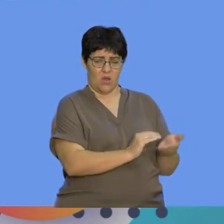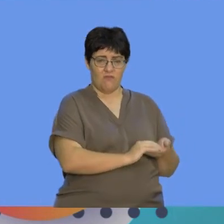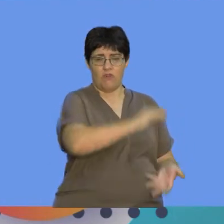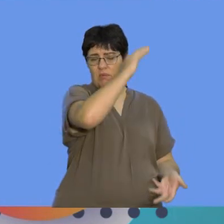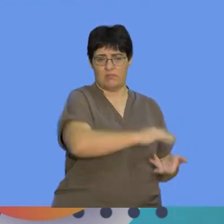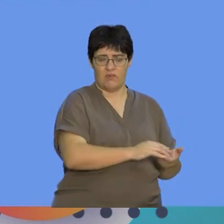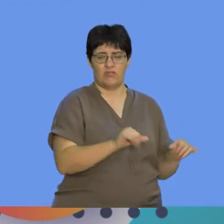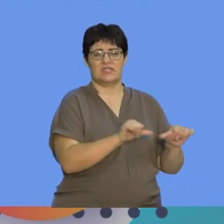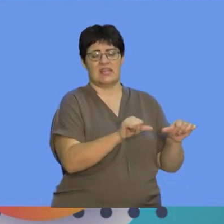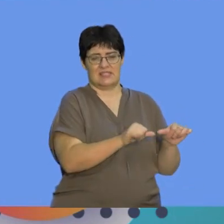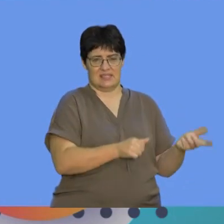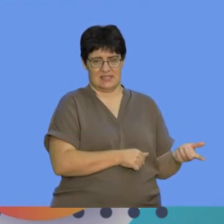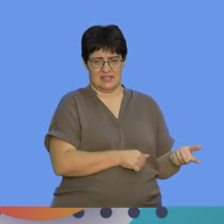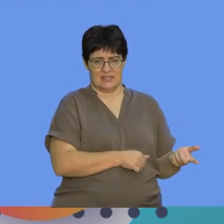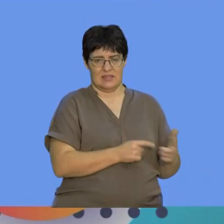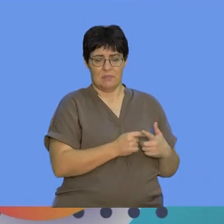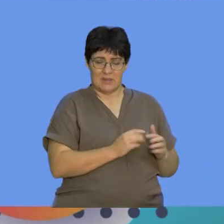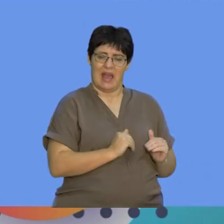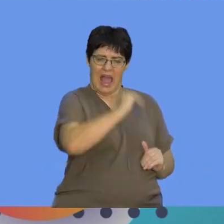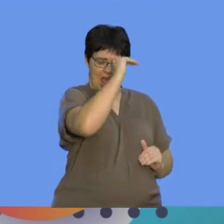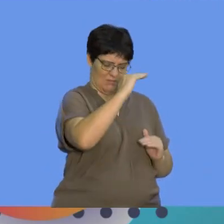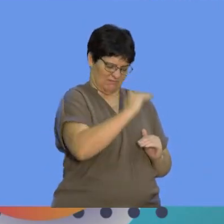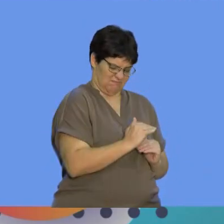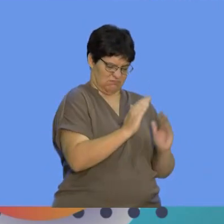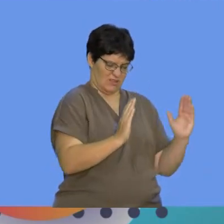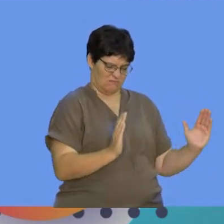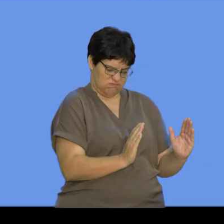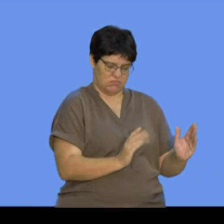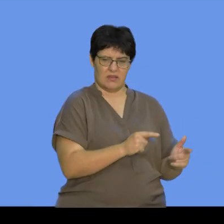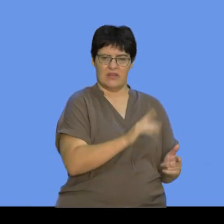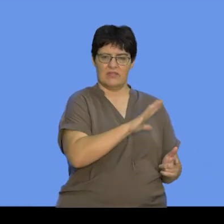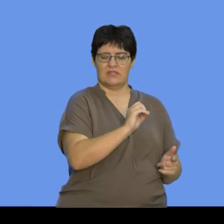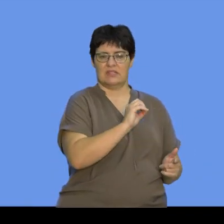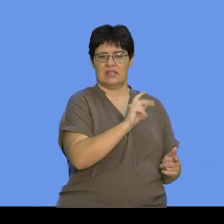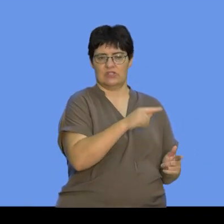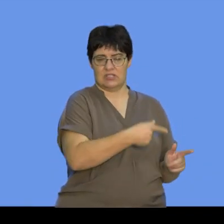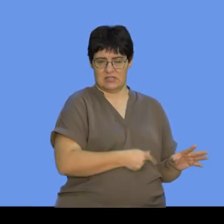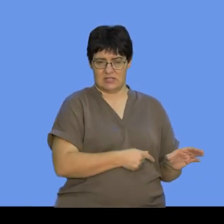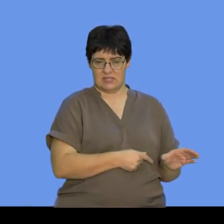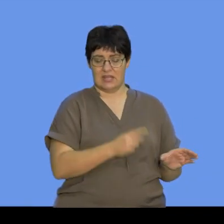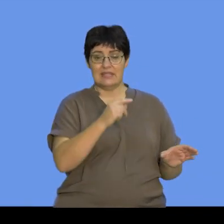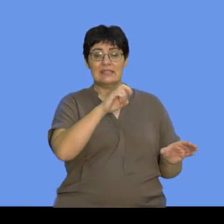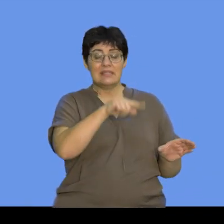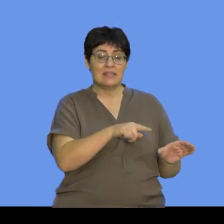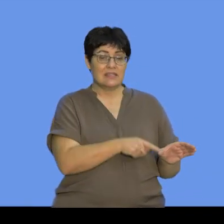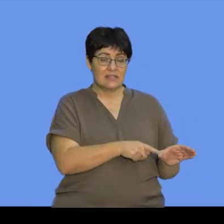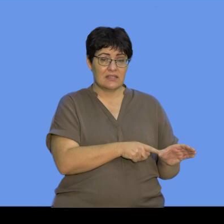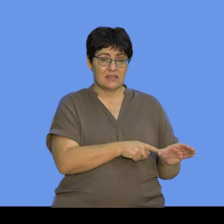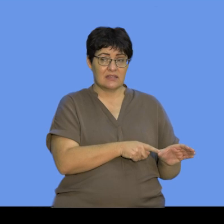its size, then it means it's high density. Because we are saying that density is actually